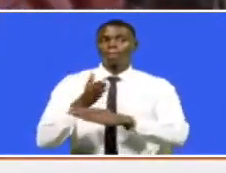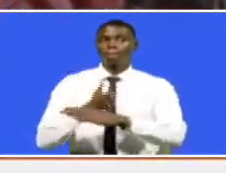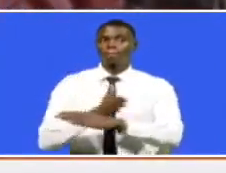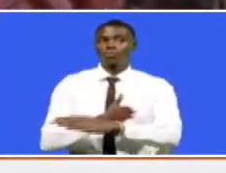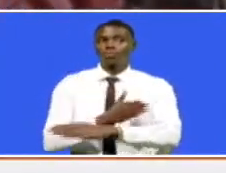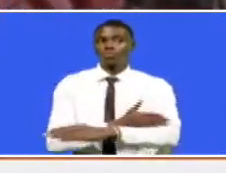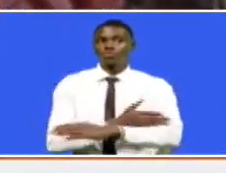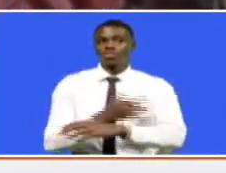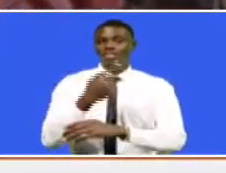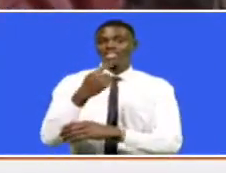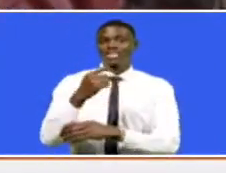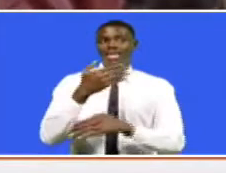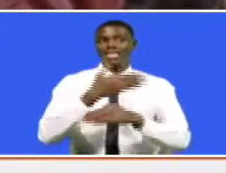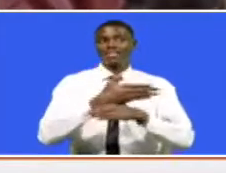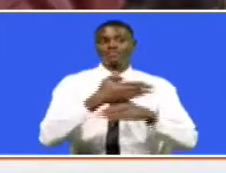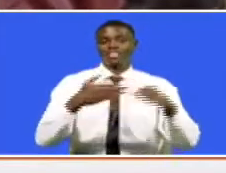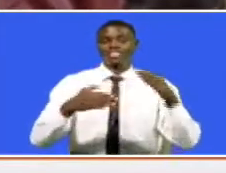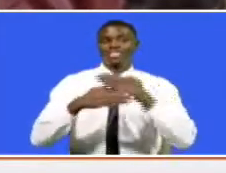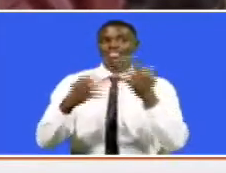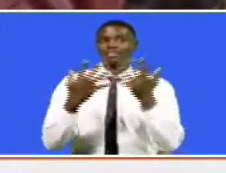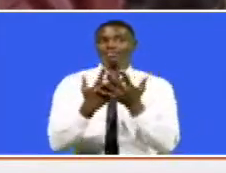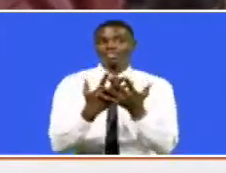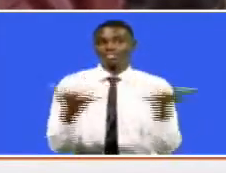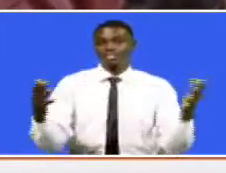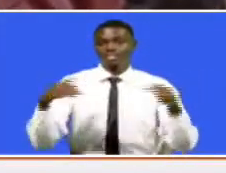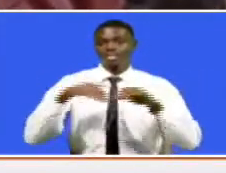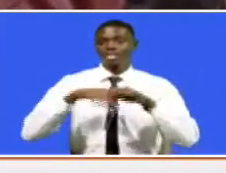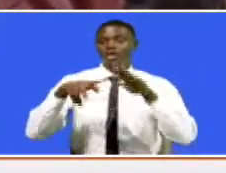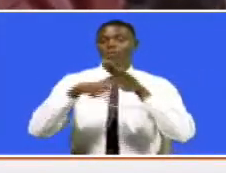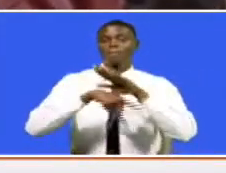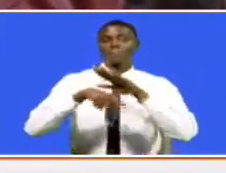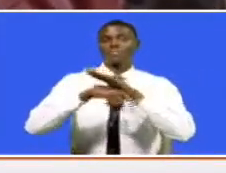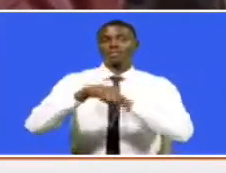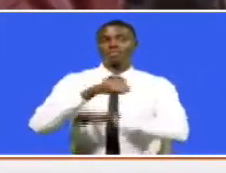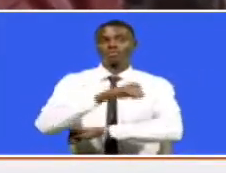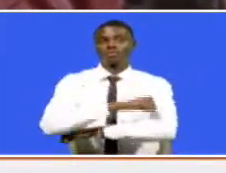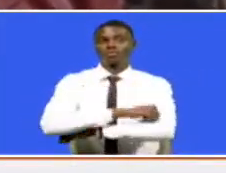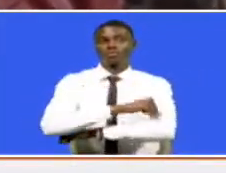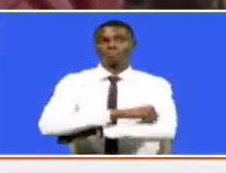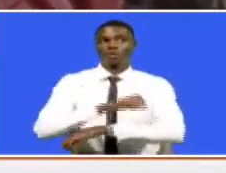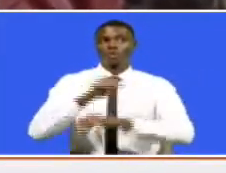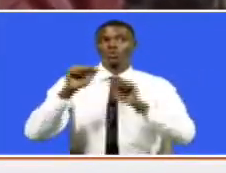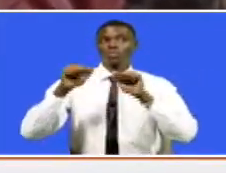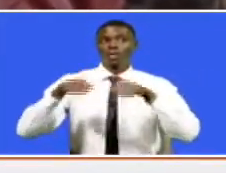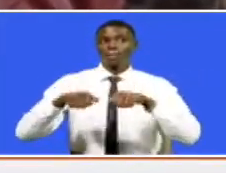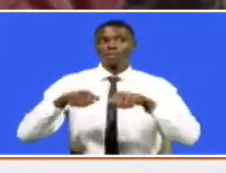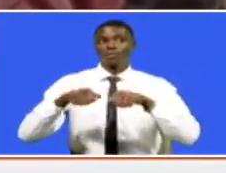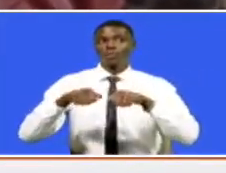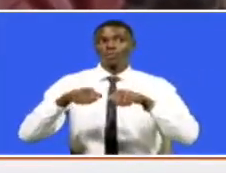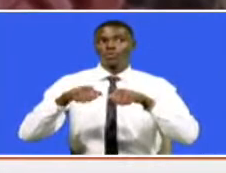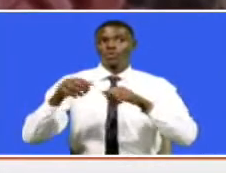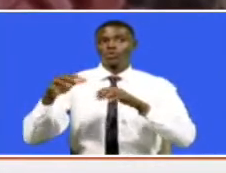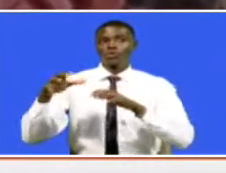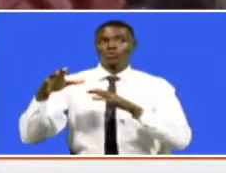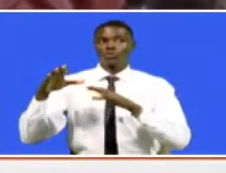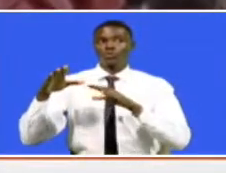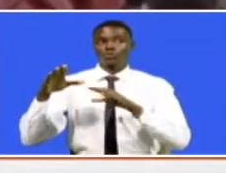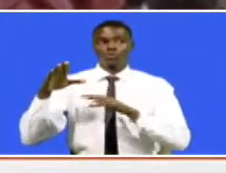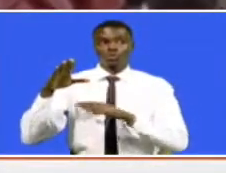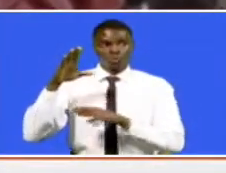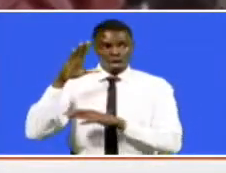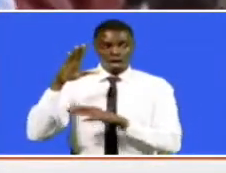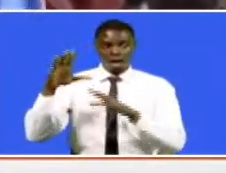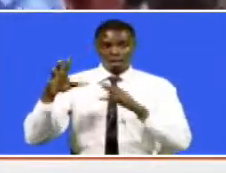the infrastructure and facilities in our primary schools to be able to accommodate the junior